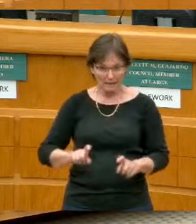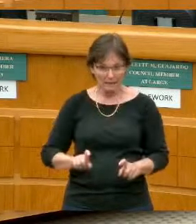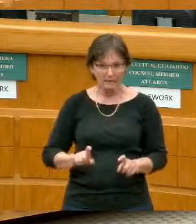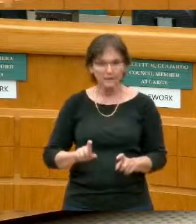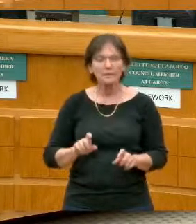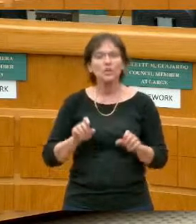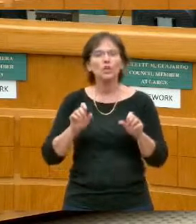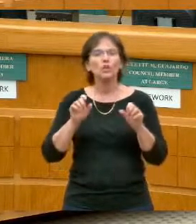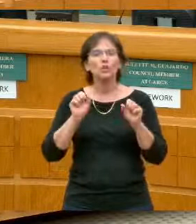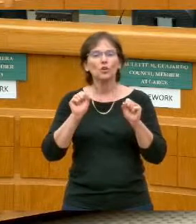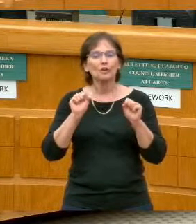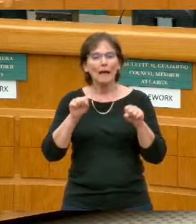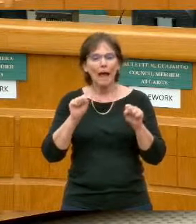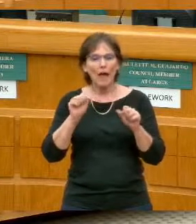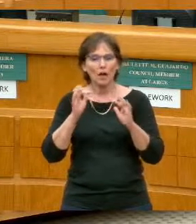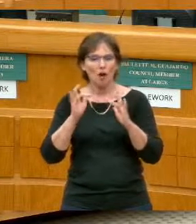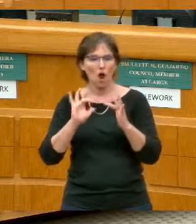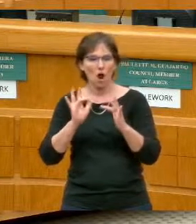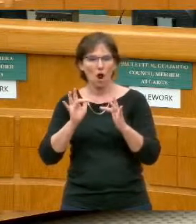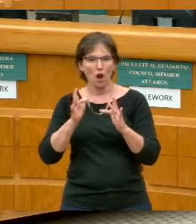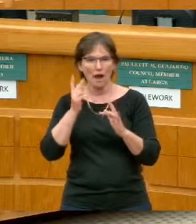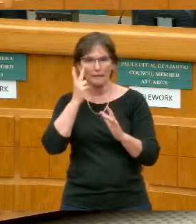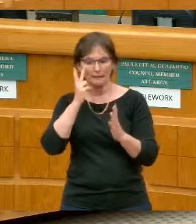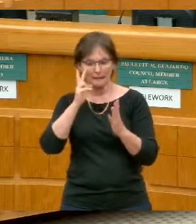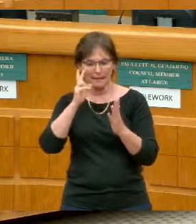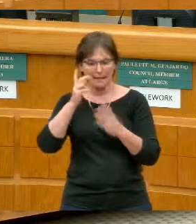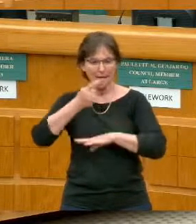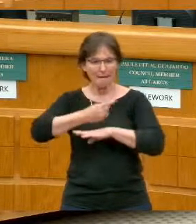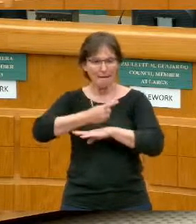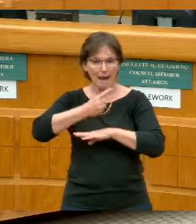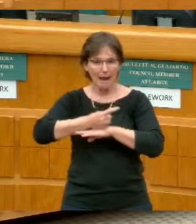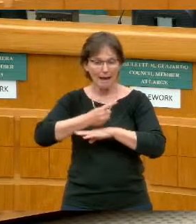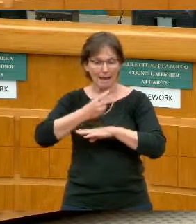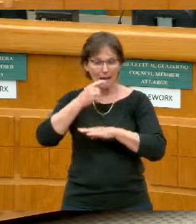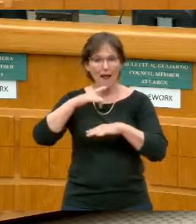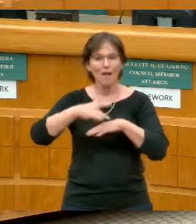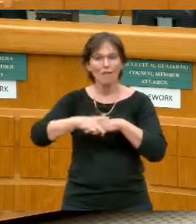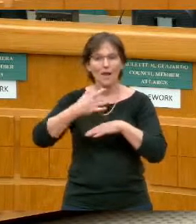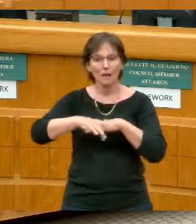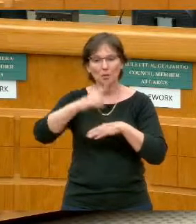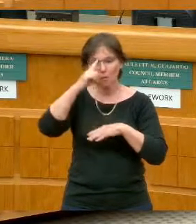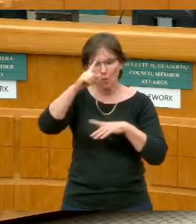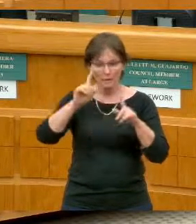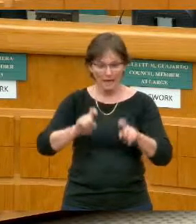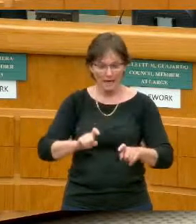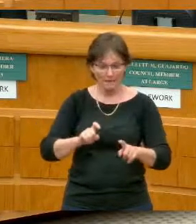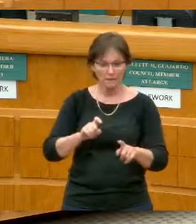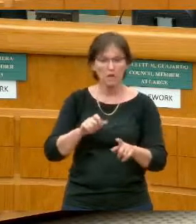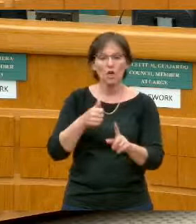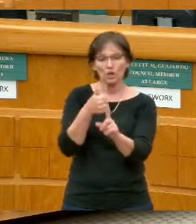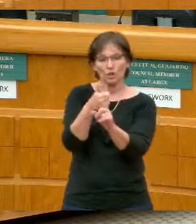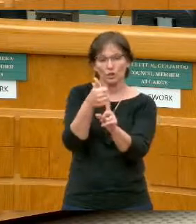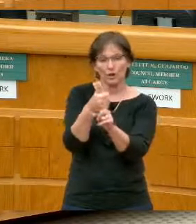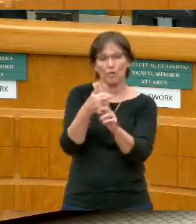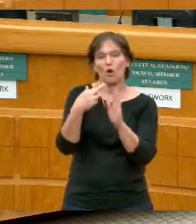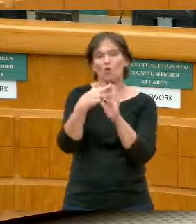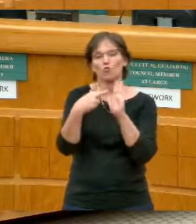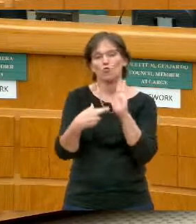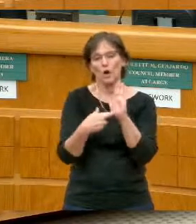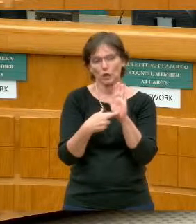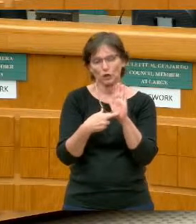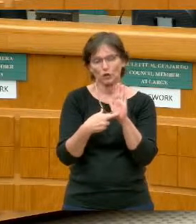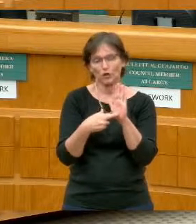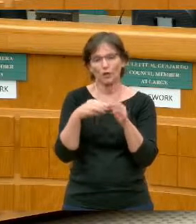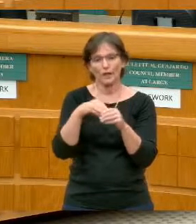what date you want to get swabbed, and you can click on it and you can register yourself on that site. You can